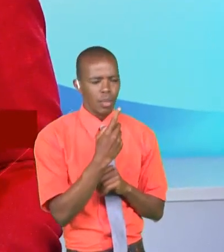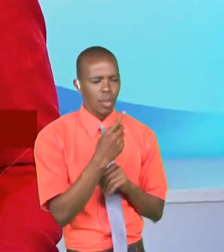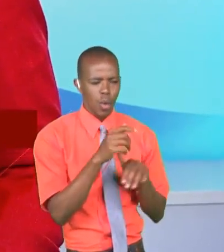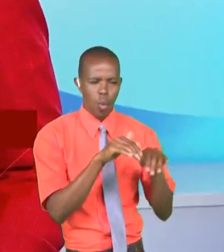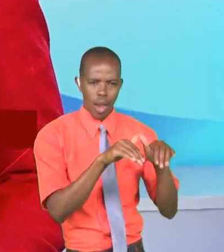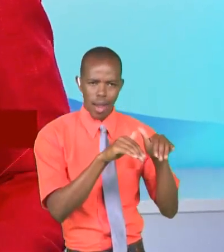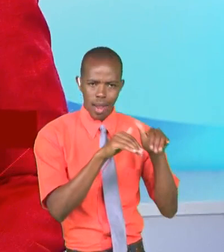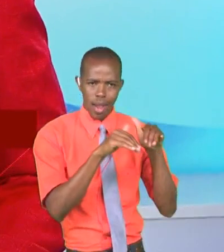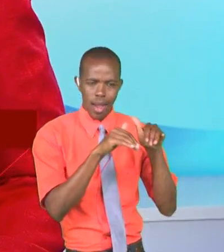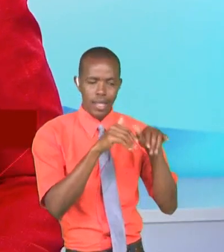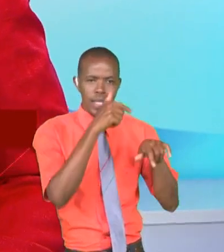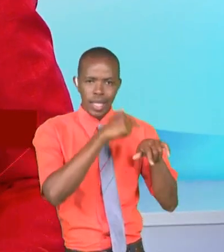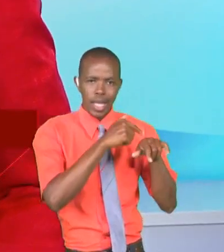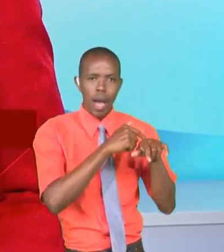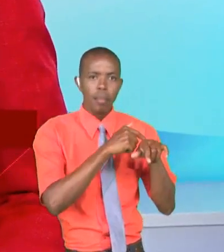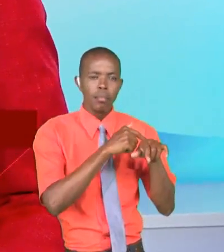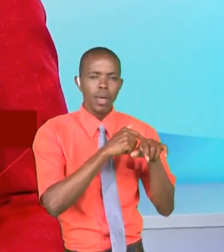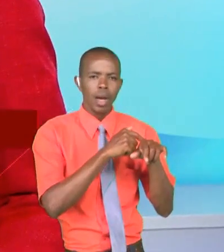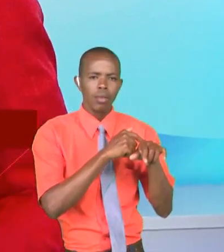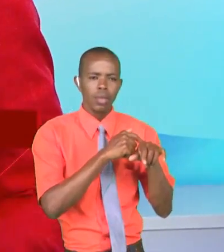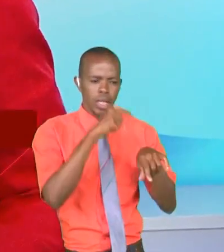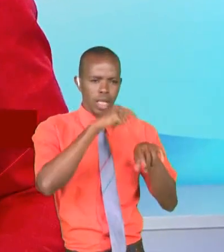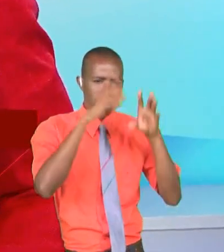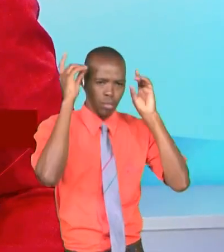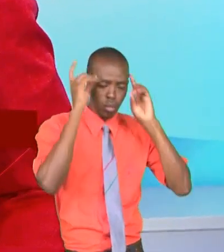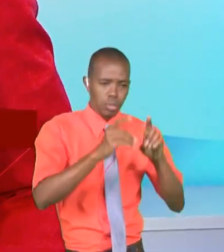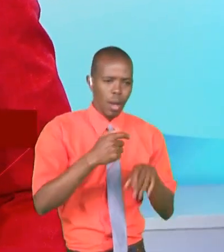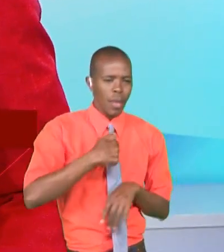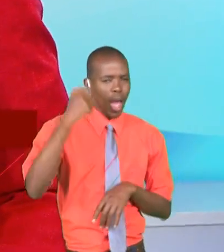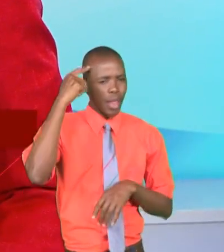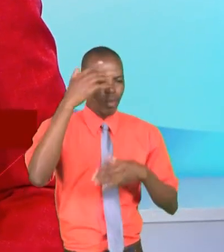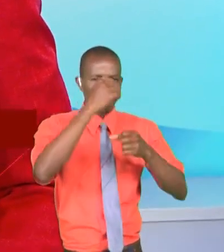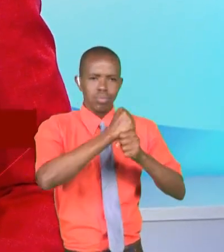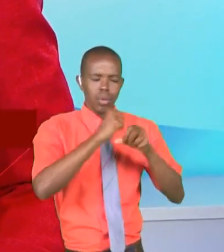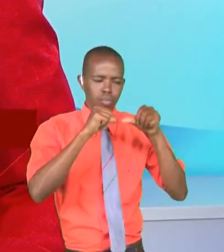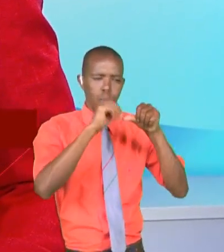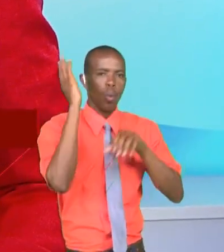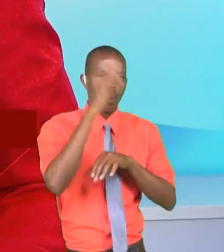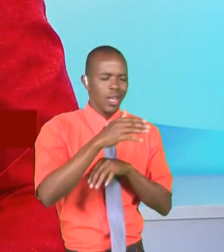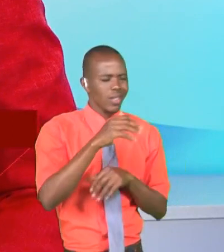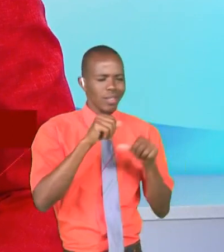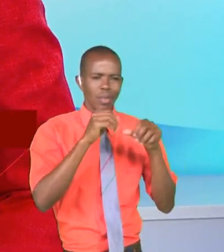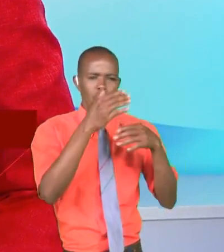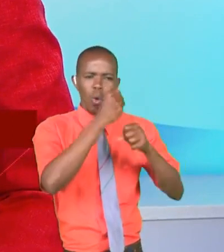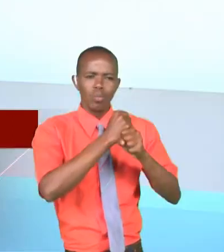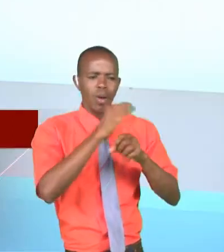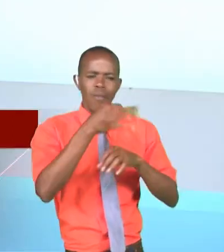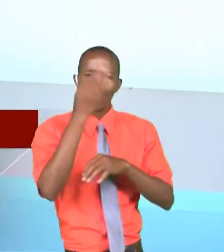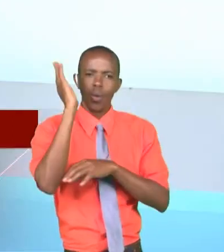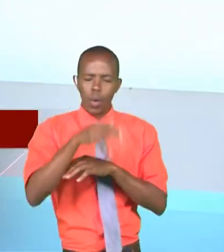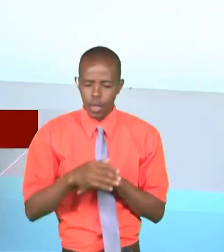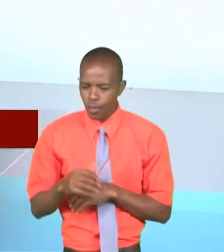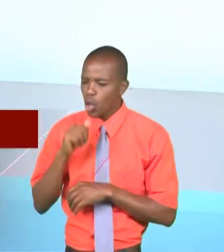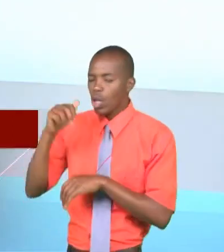right now. But when the rubber hits the road, I don't think the coalition will stand. This coalition will stand. Is not the